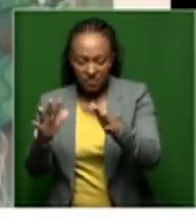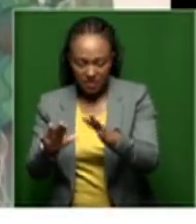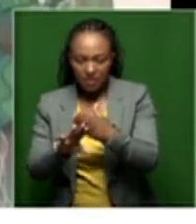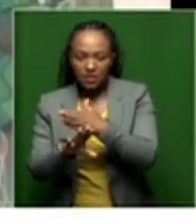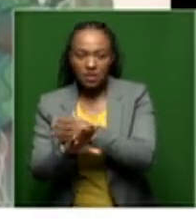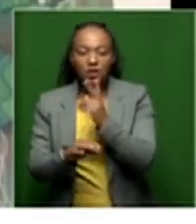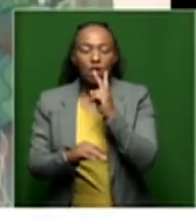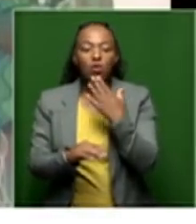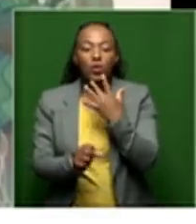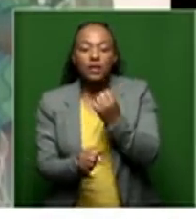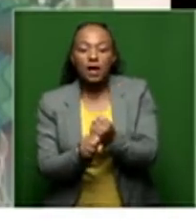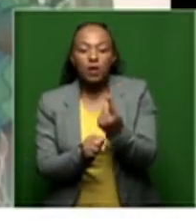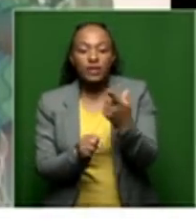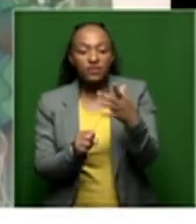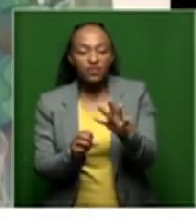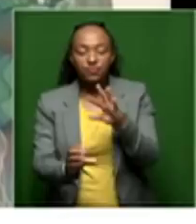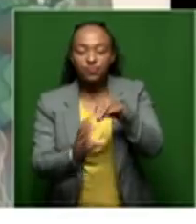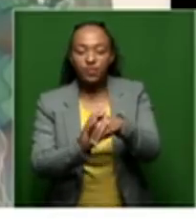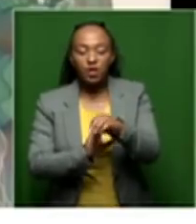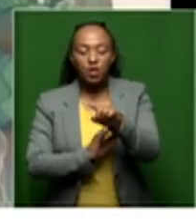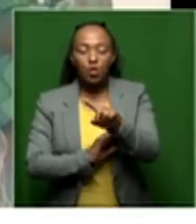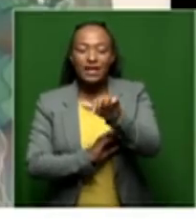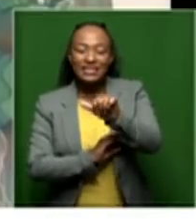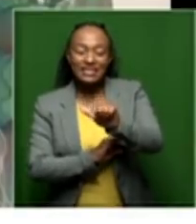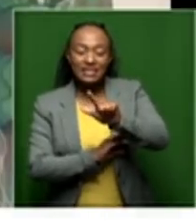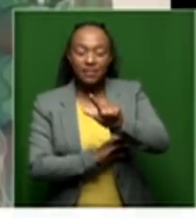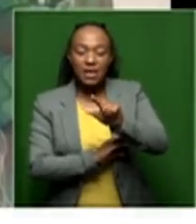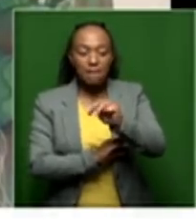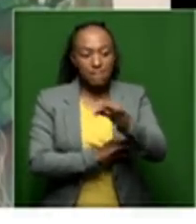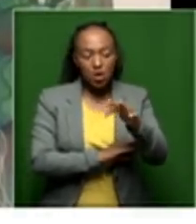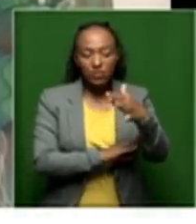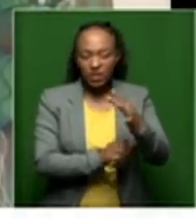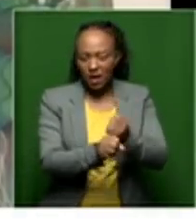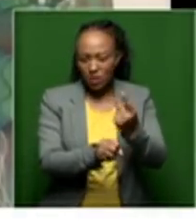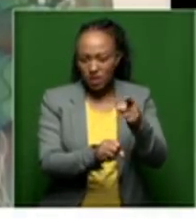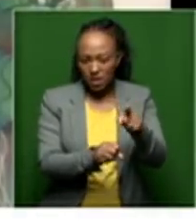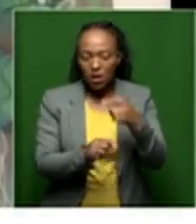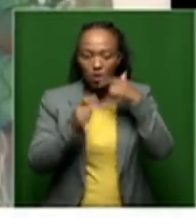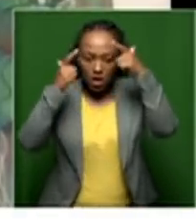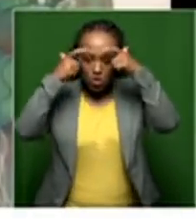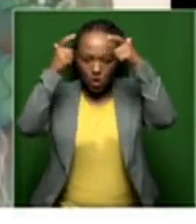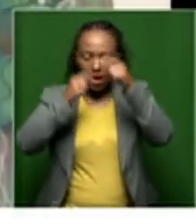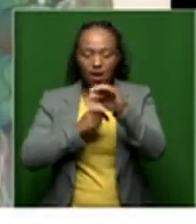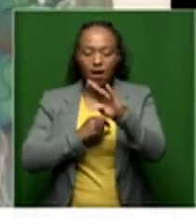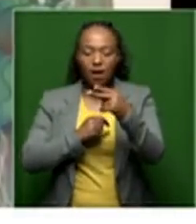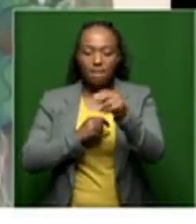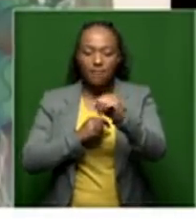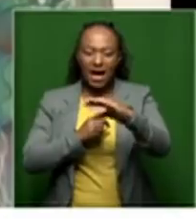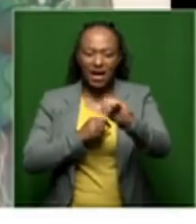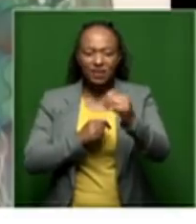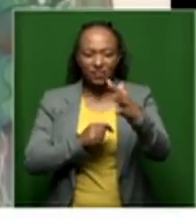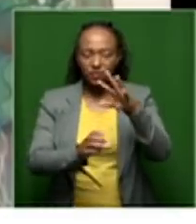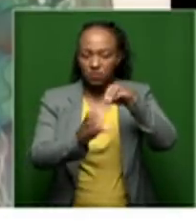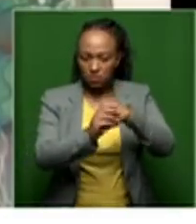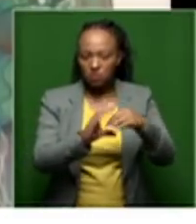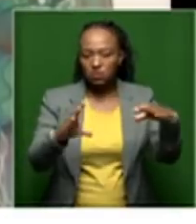looking at the Gauteng-related 167 million rands, so far as Royal Baka is concerned, amongst others.